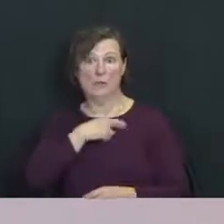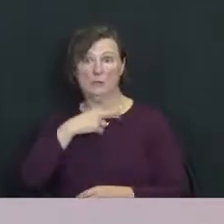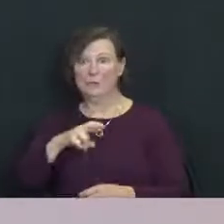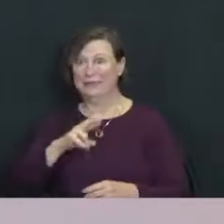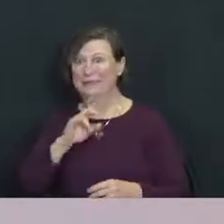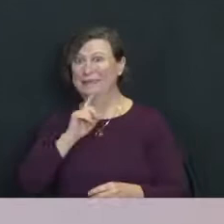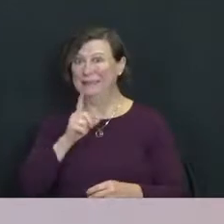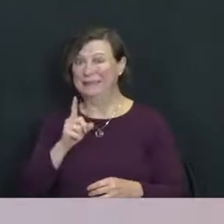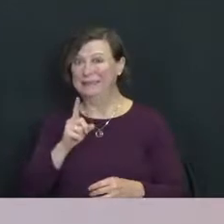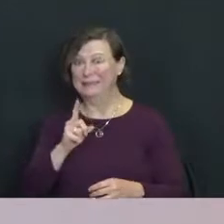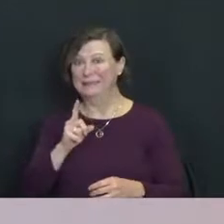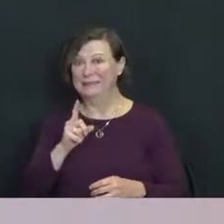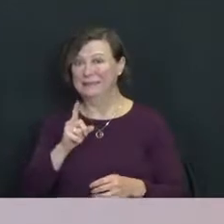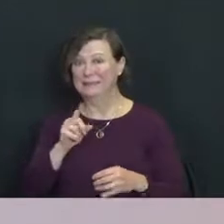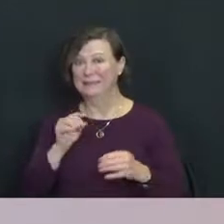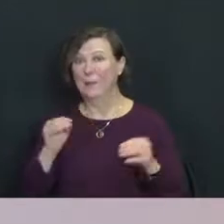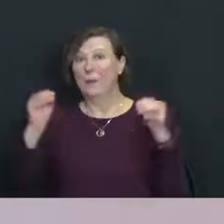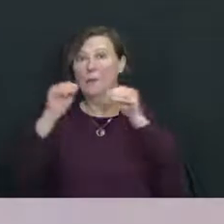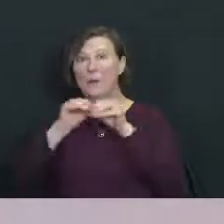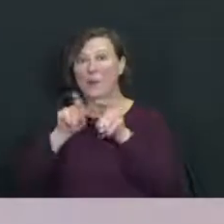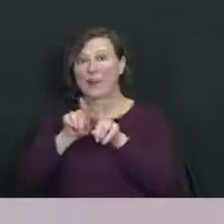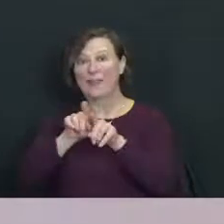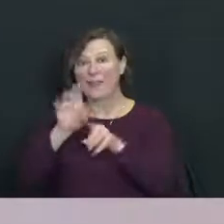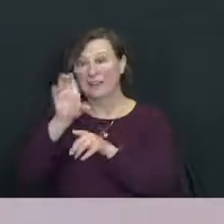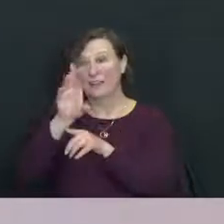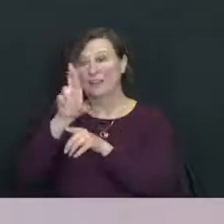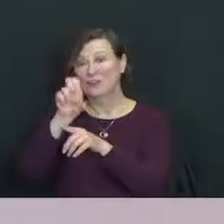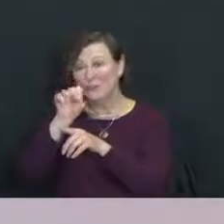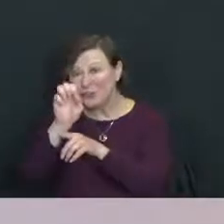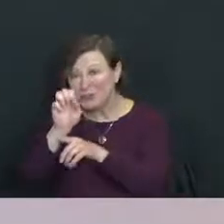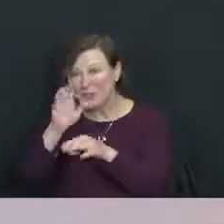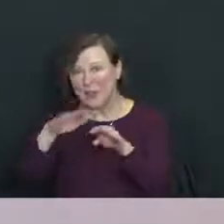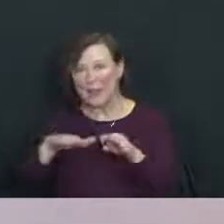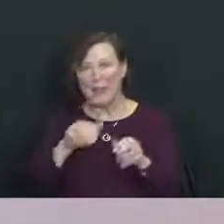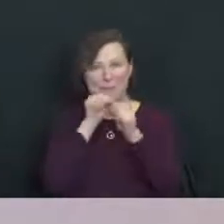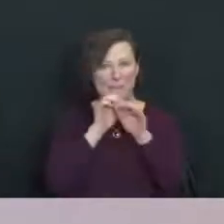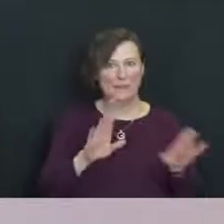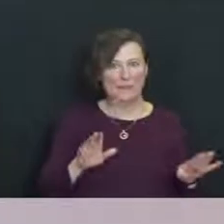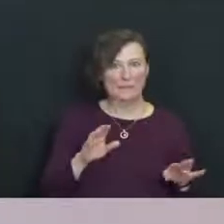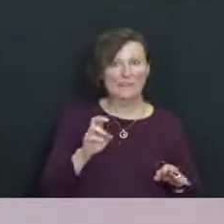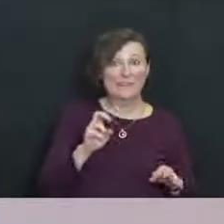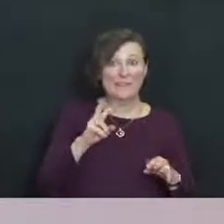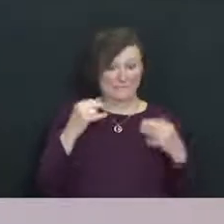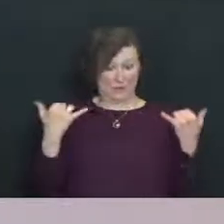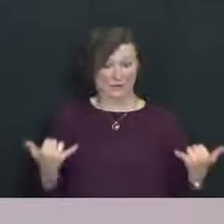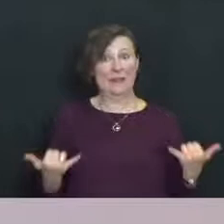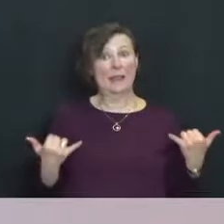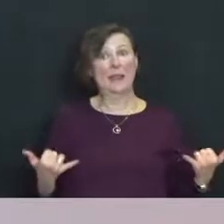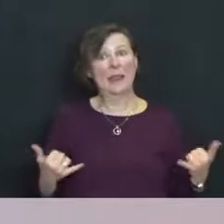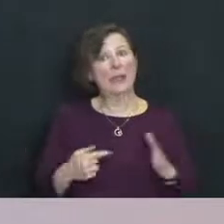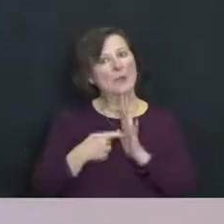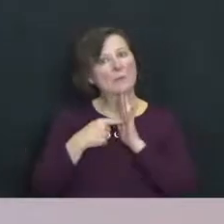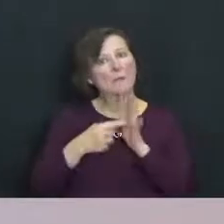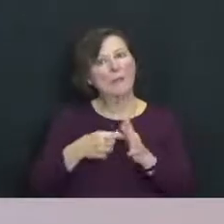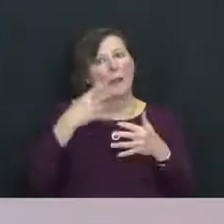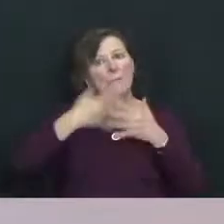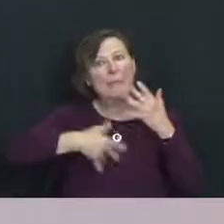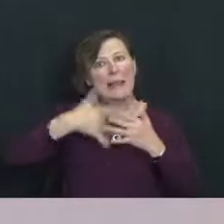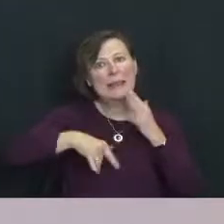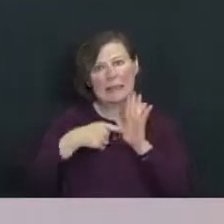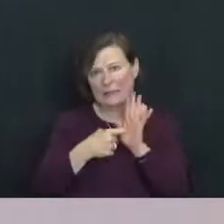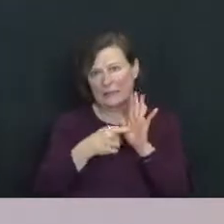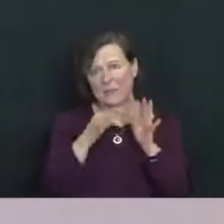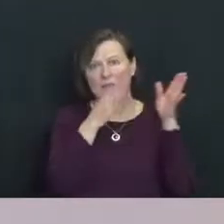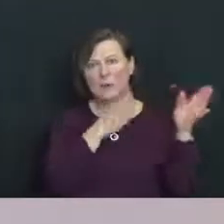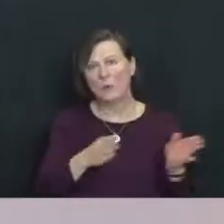curse than a blessing. Past history, and even today, right now, provide bloody examples of organized religion